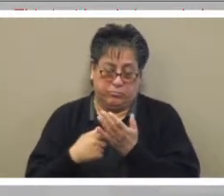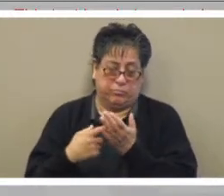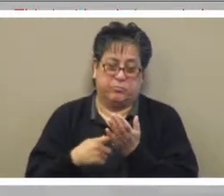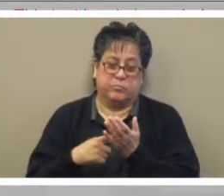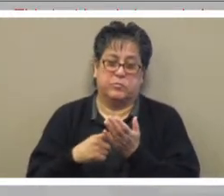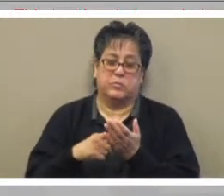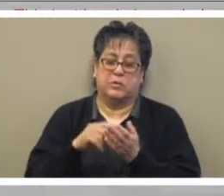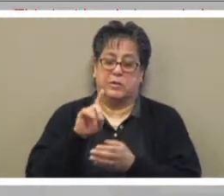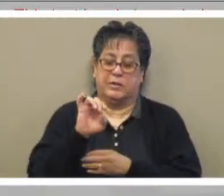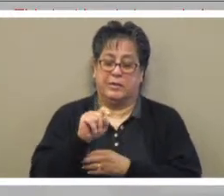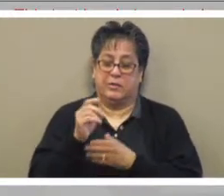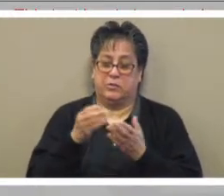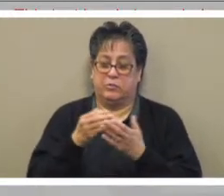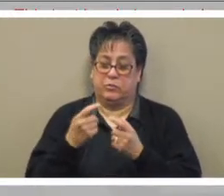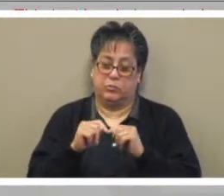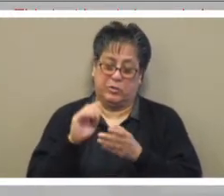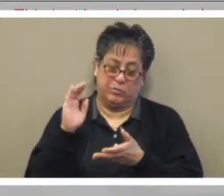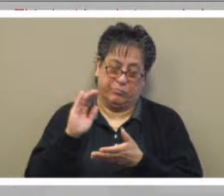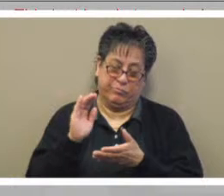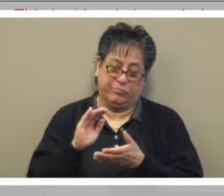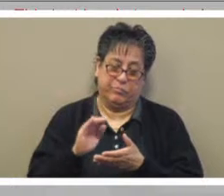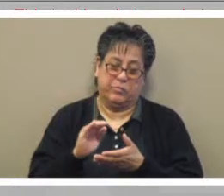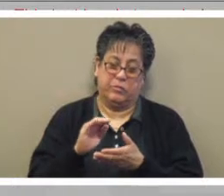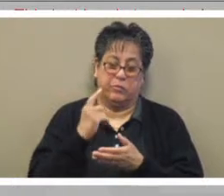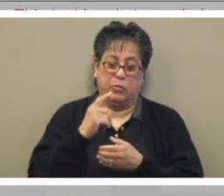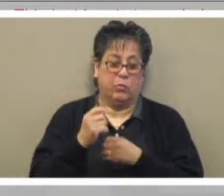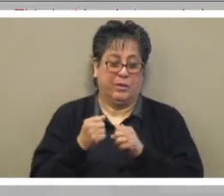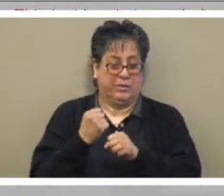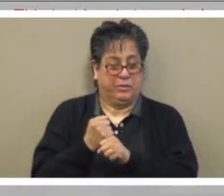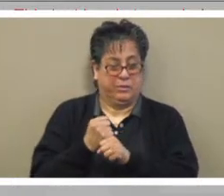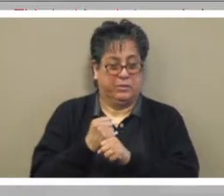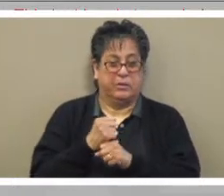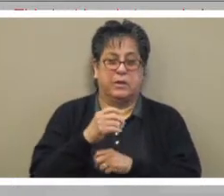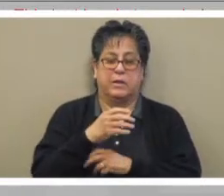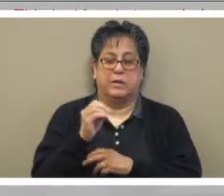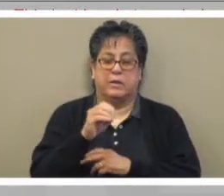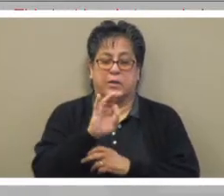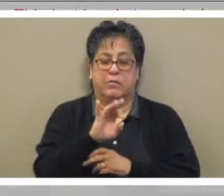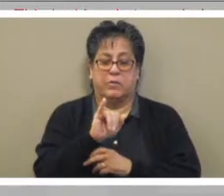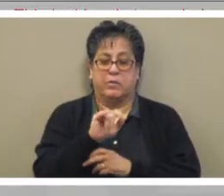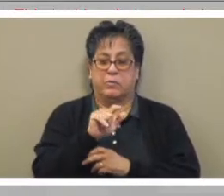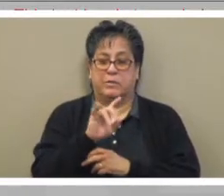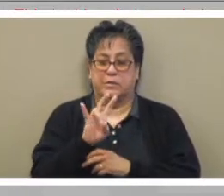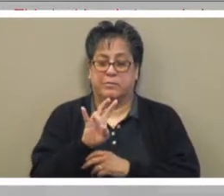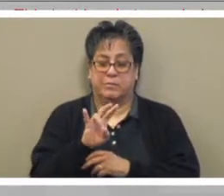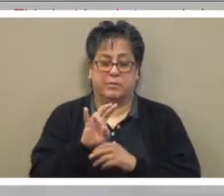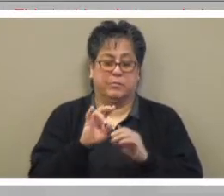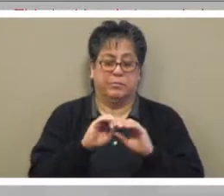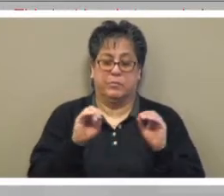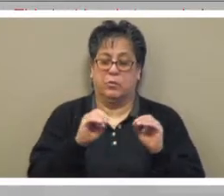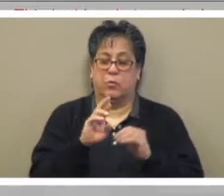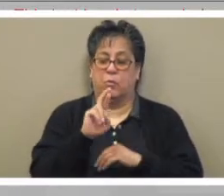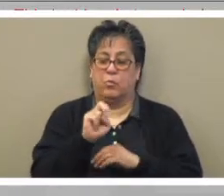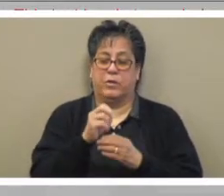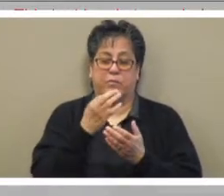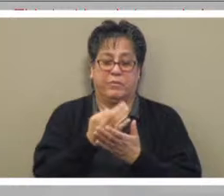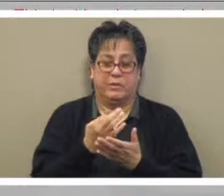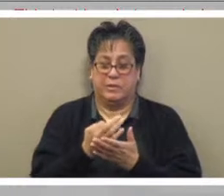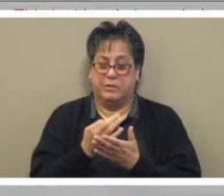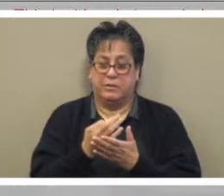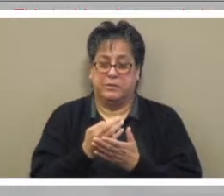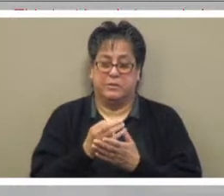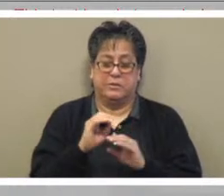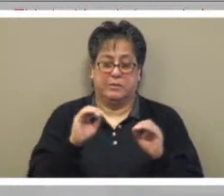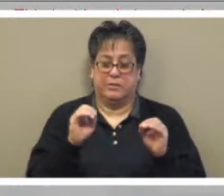debt service impact down to address that year. But you'll see in FY27, there's no refinancing opportunity, so no debt will be callable in that